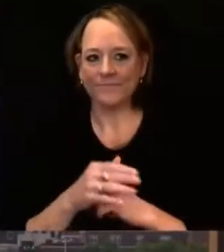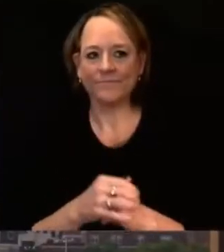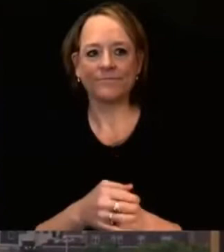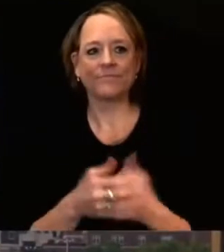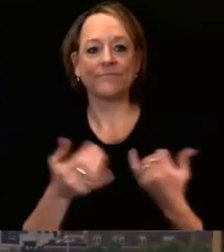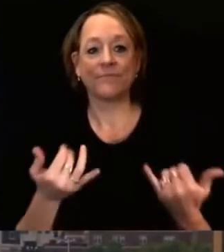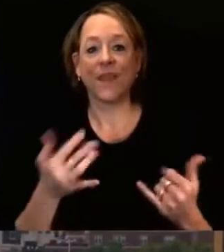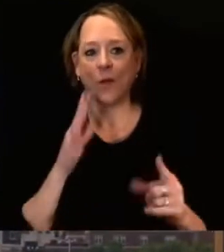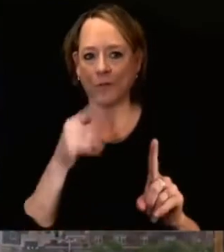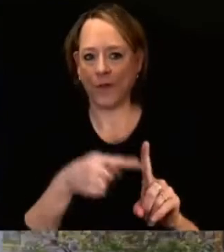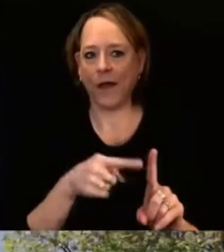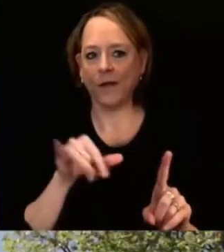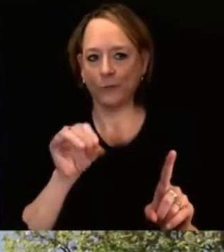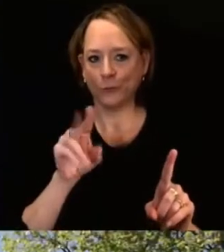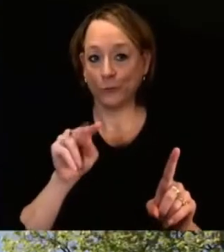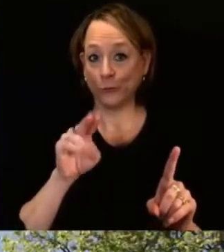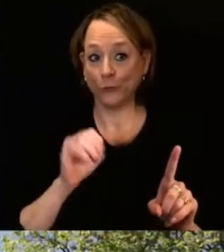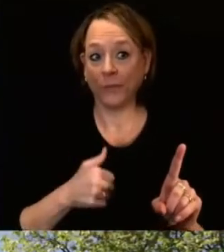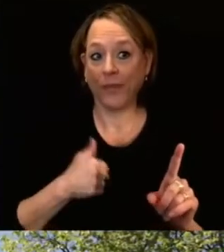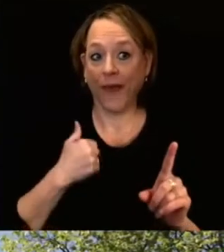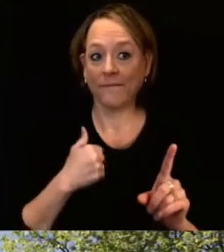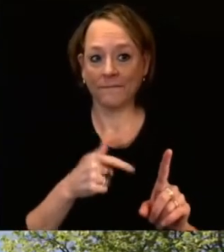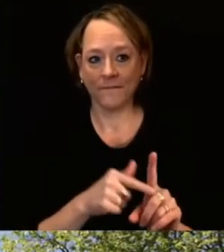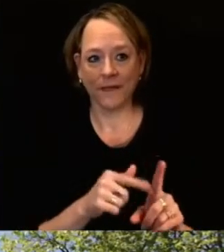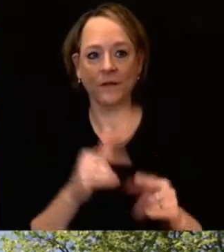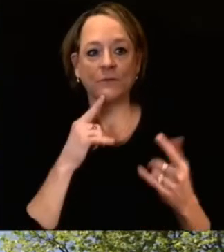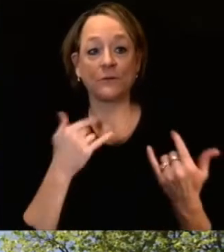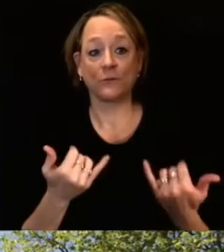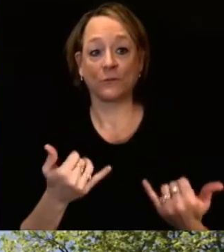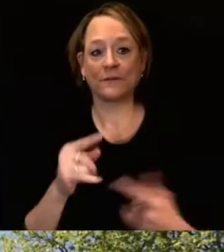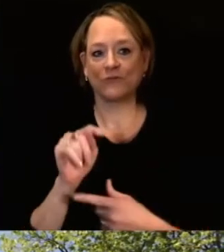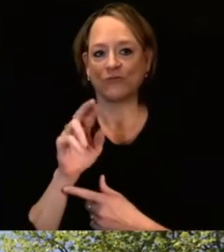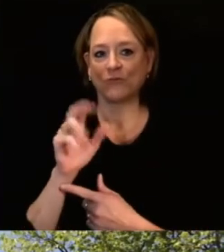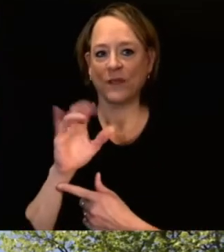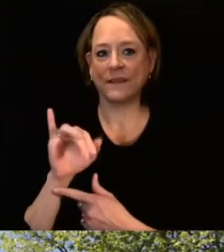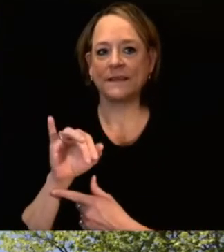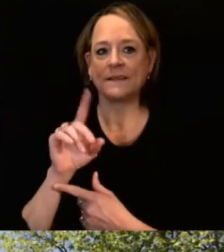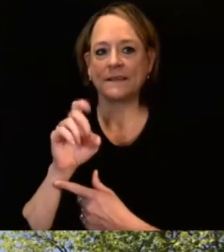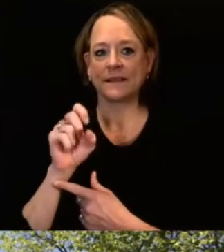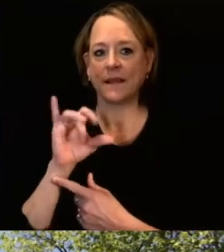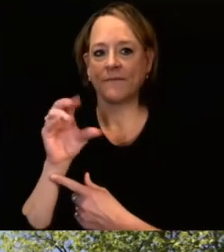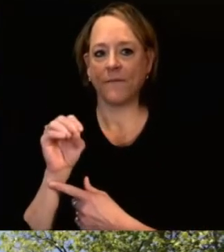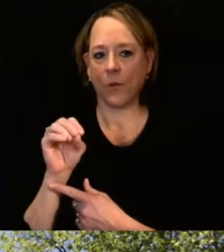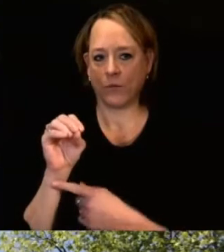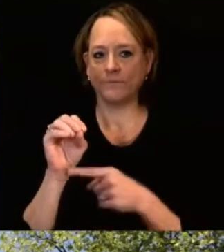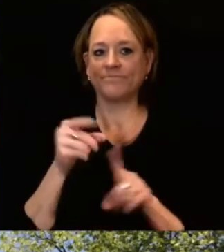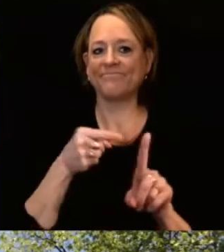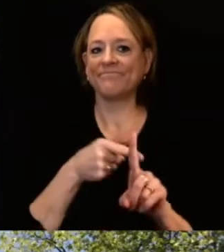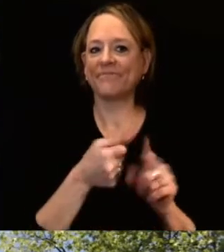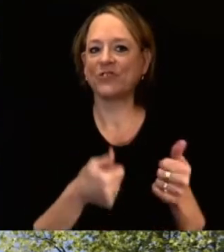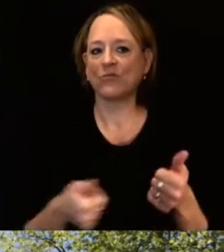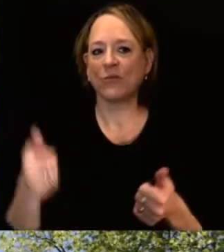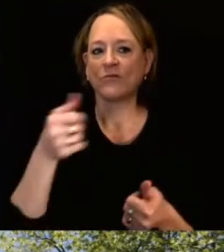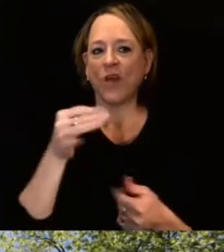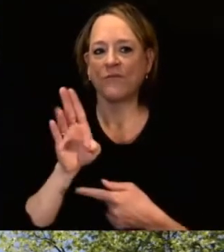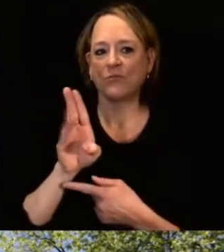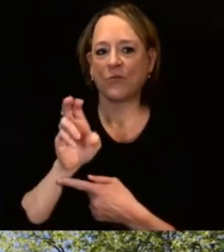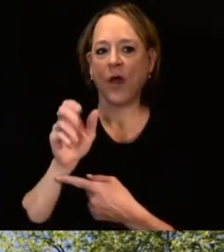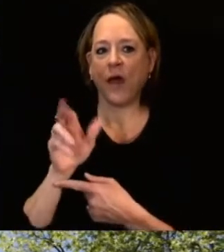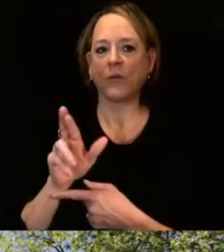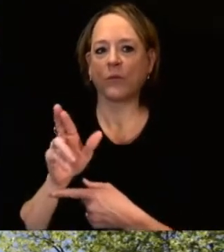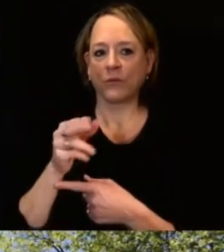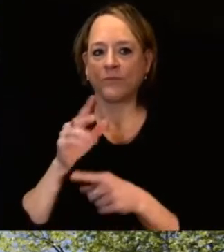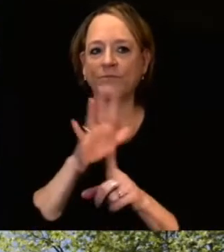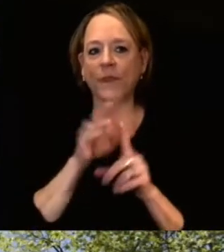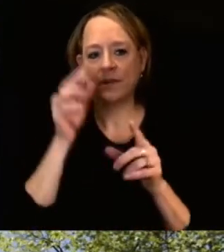for today's briefing are Tracy DeSalvo, the Director of the DHS Bureau of Communicable Diseases, and Dr. Ryan Westergaard, the Chief Medical